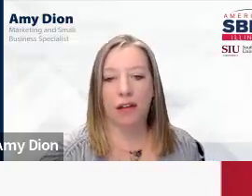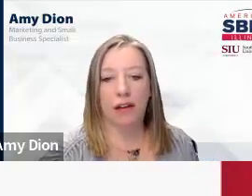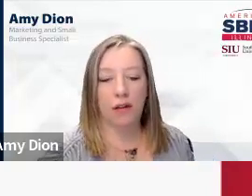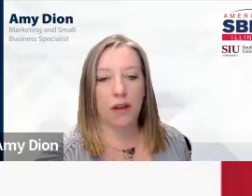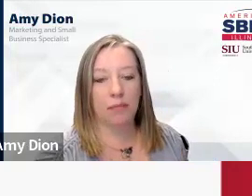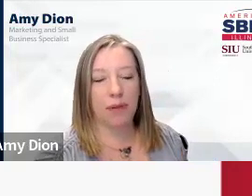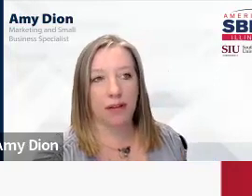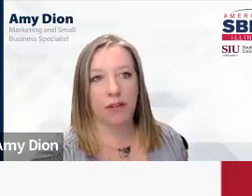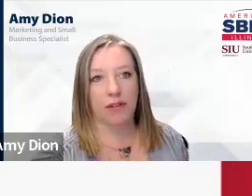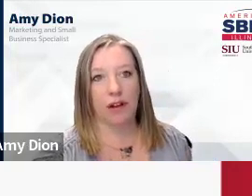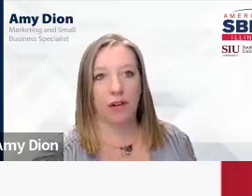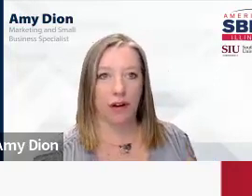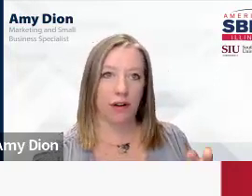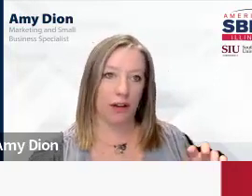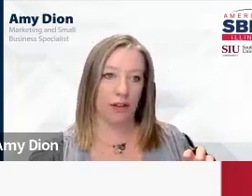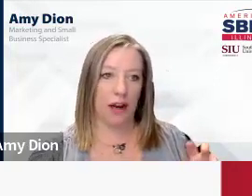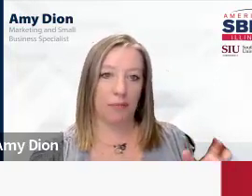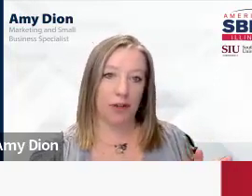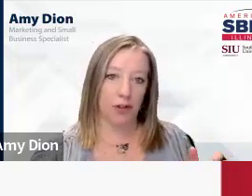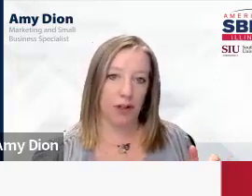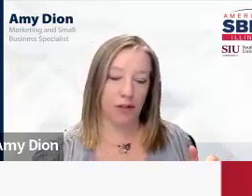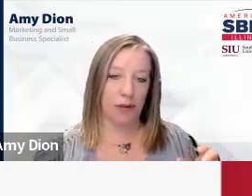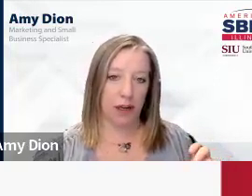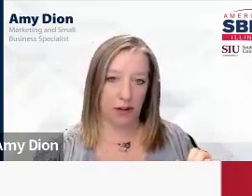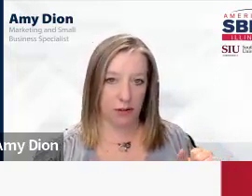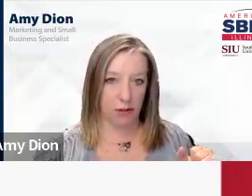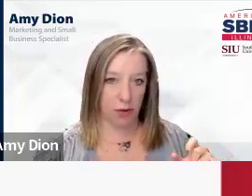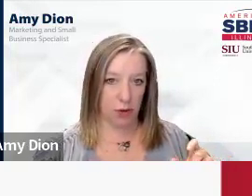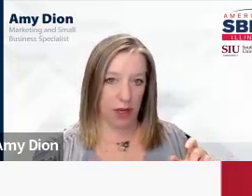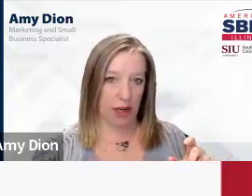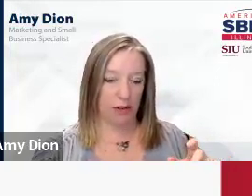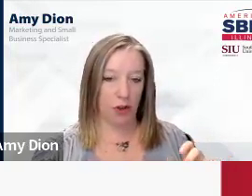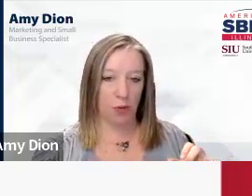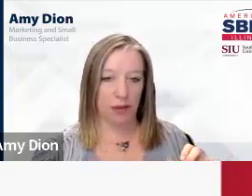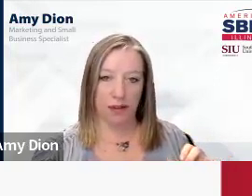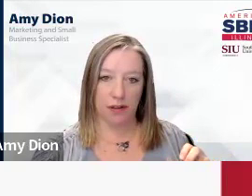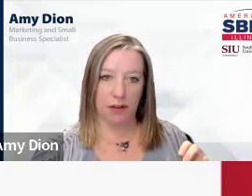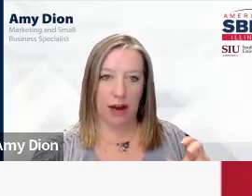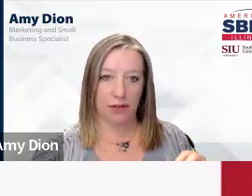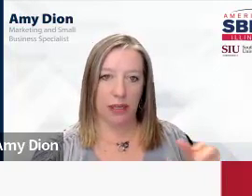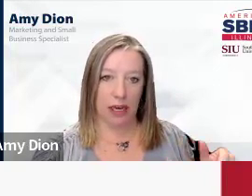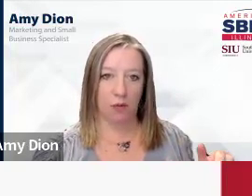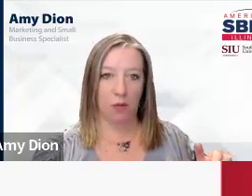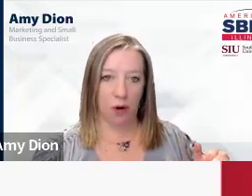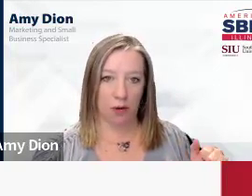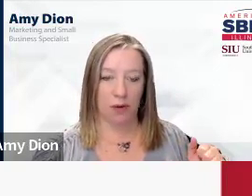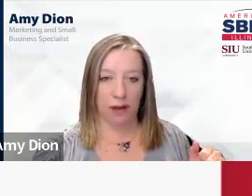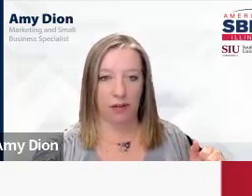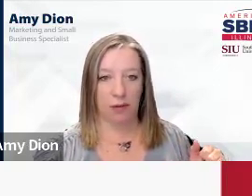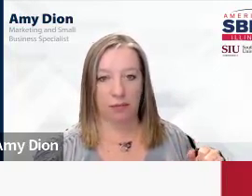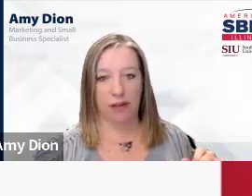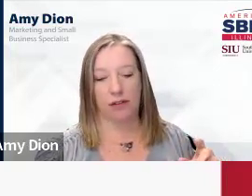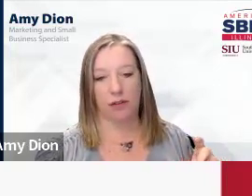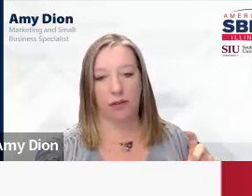Just that Apex Accelerator has a lot of opportunities, but it also, you can't as a new business out the gate work with